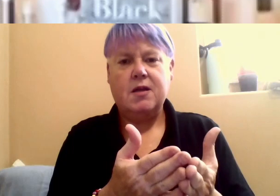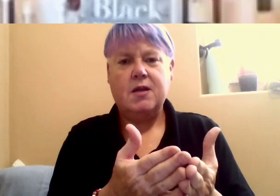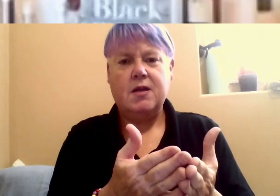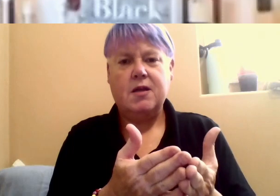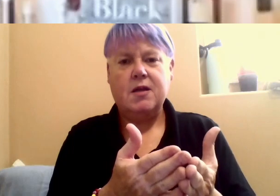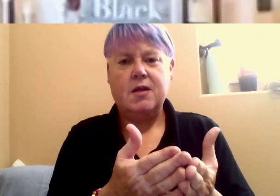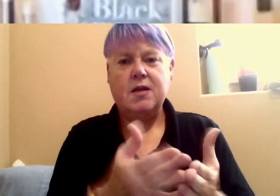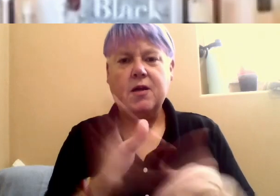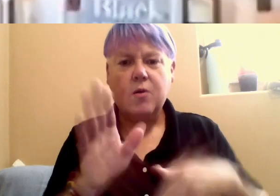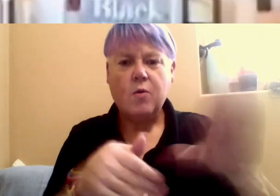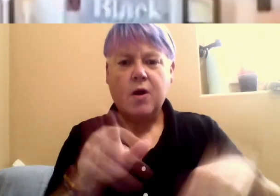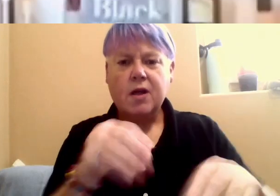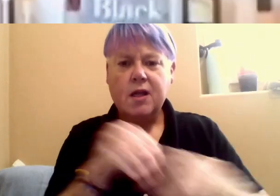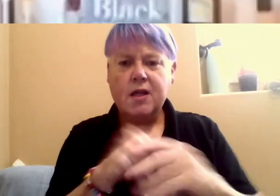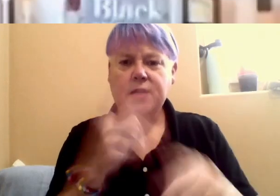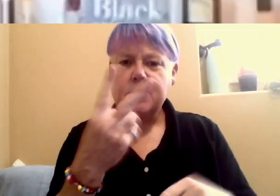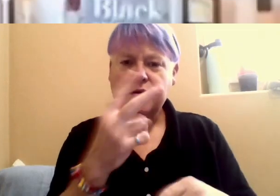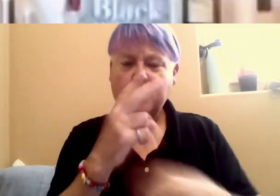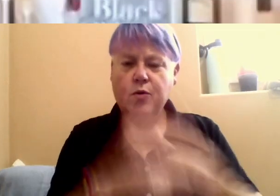in Two Worlds, which